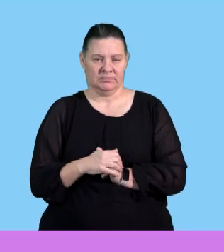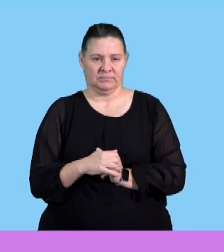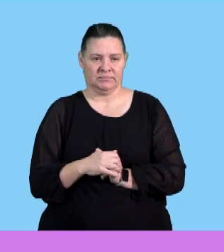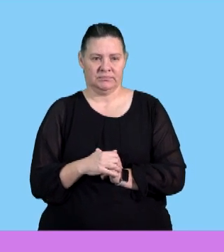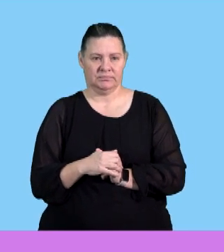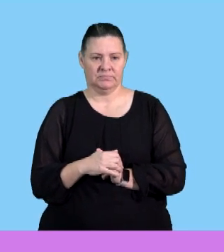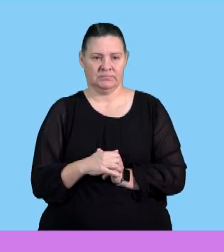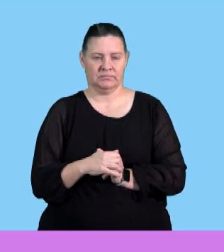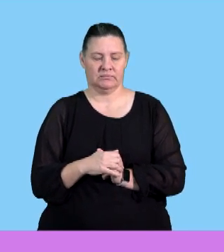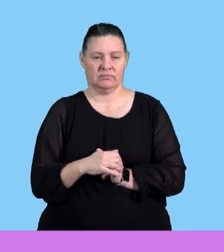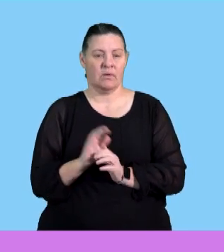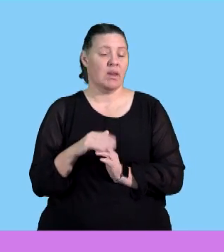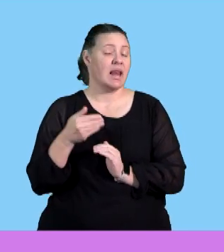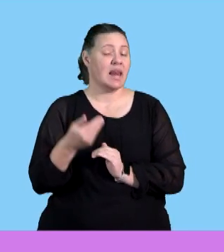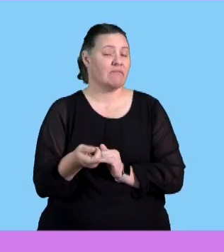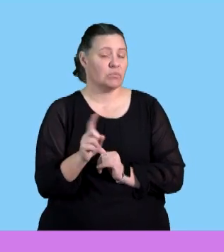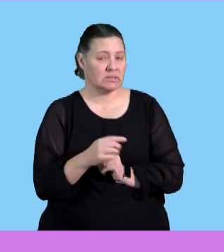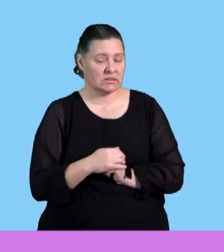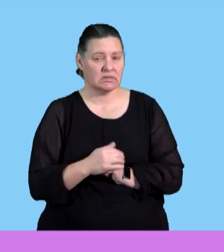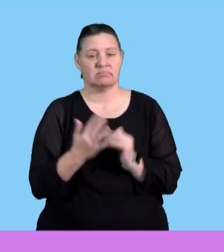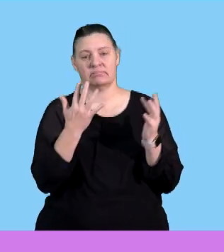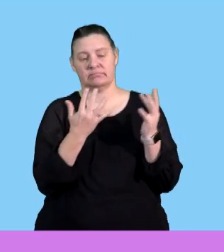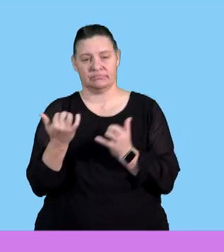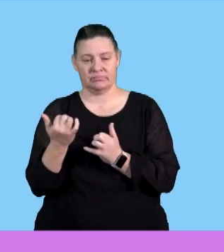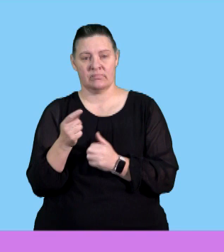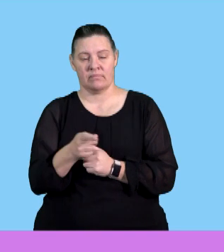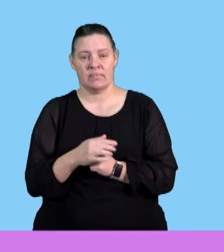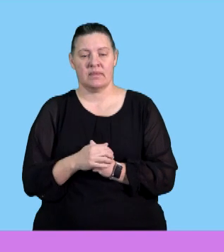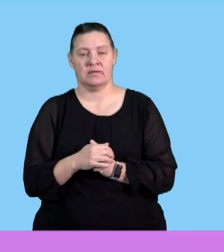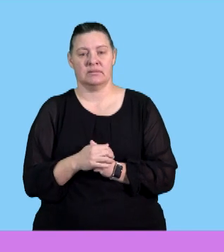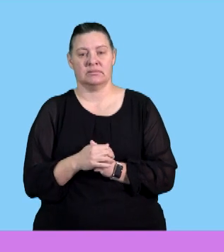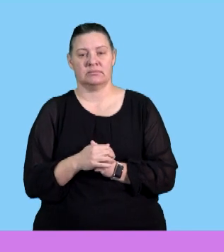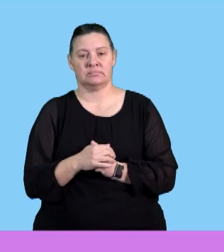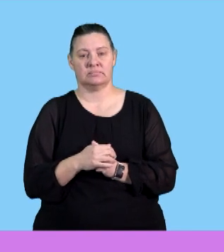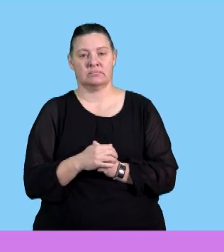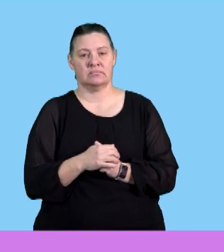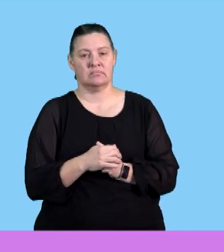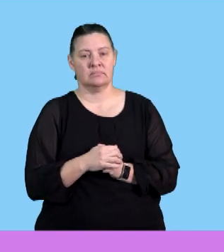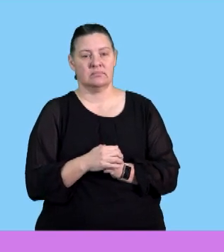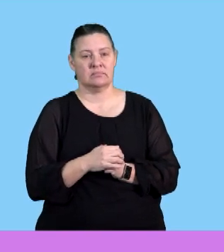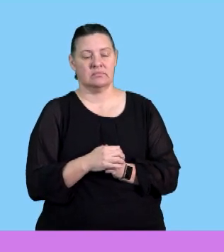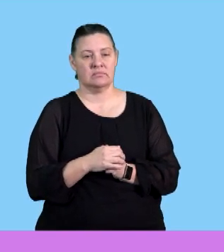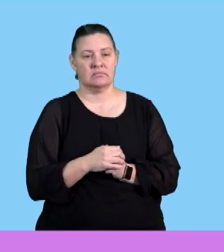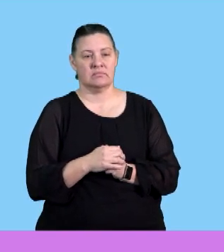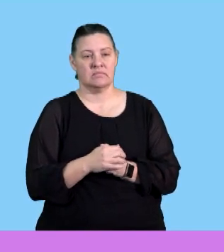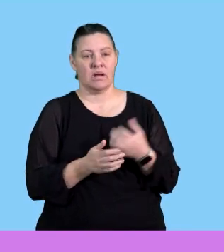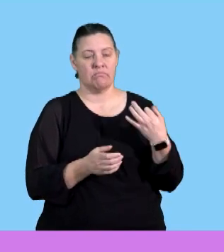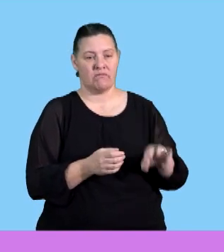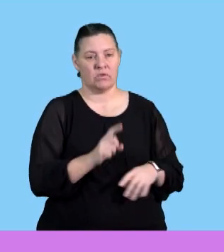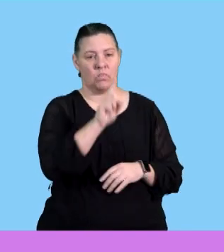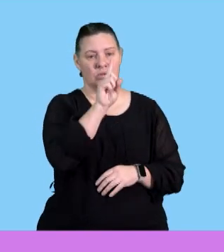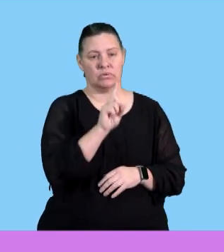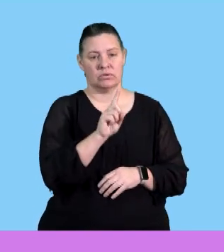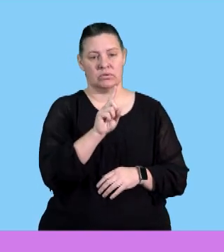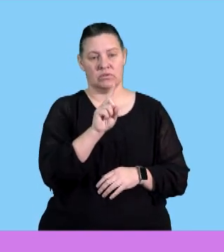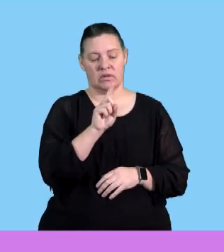1,575. So what remains left? To calculate that, I'm going to take my profit,